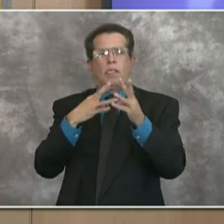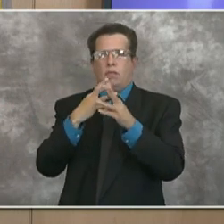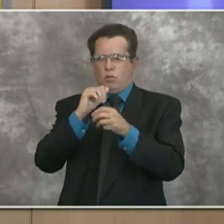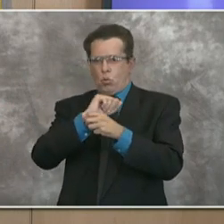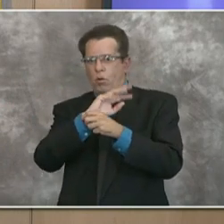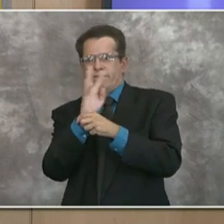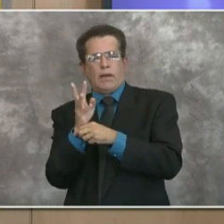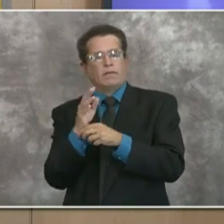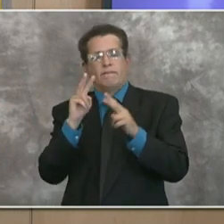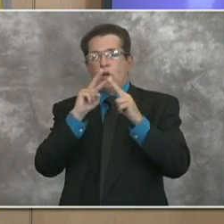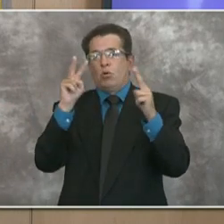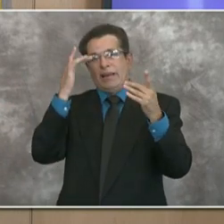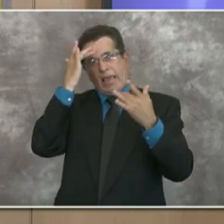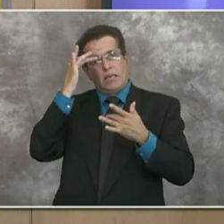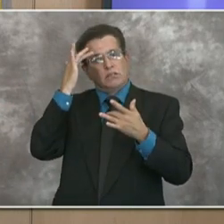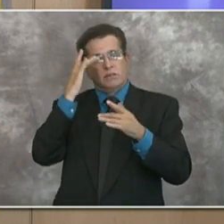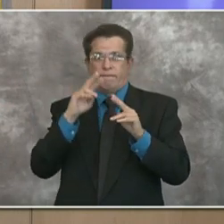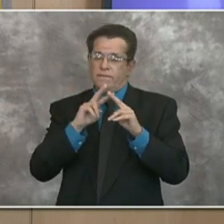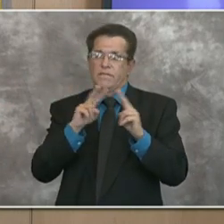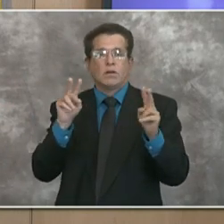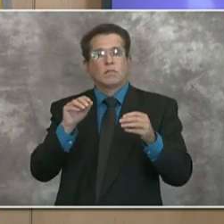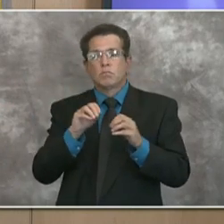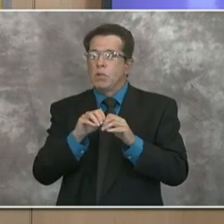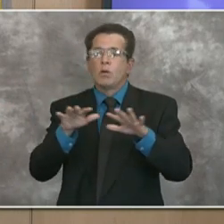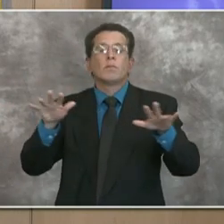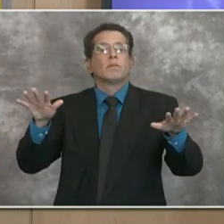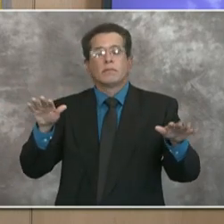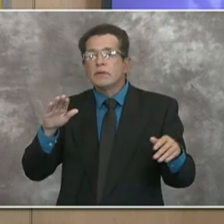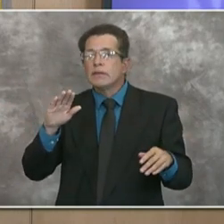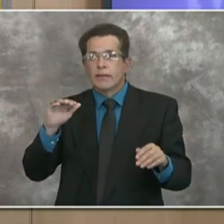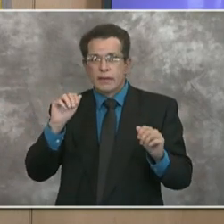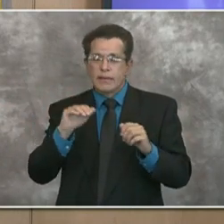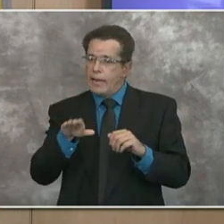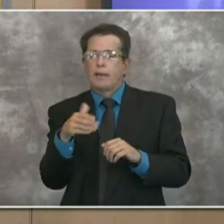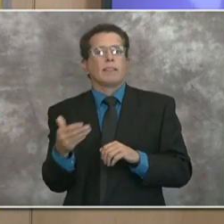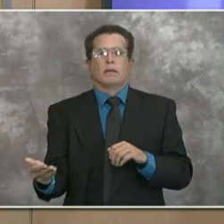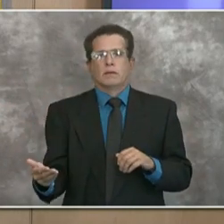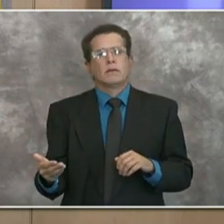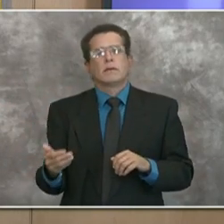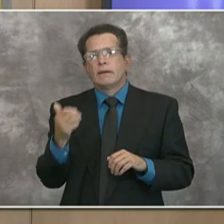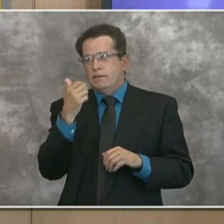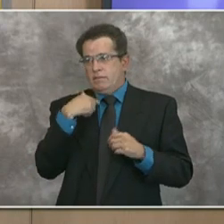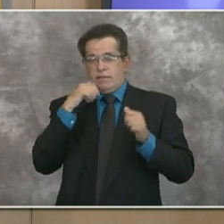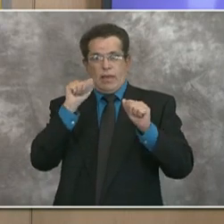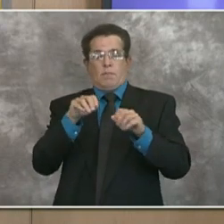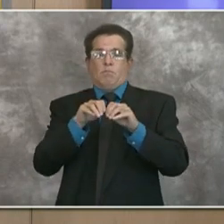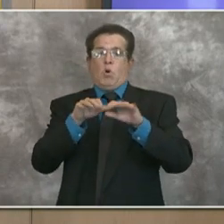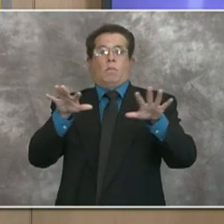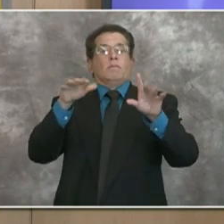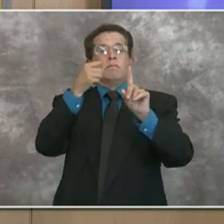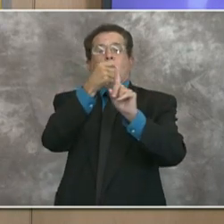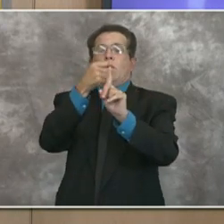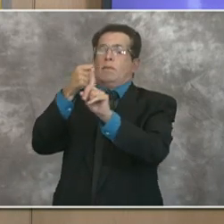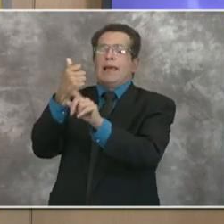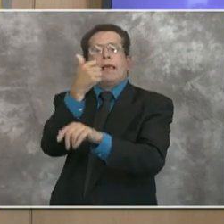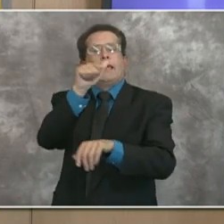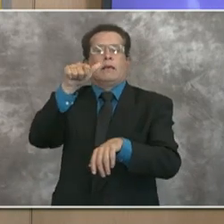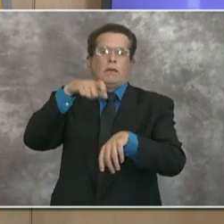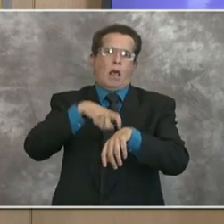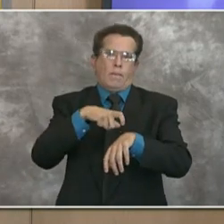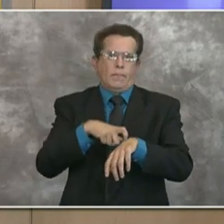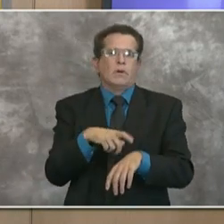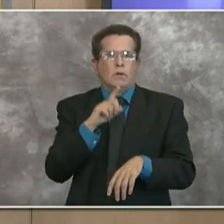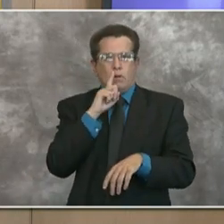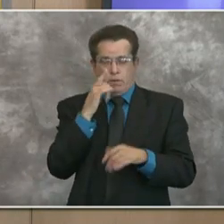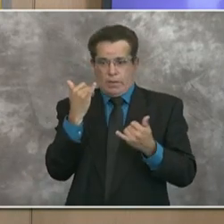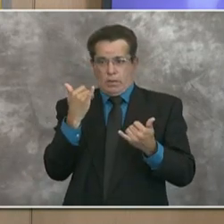is just as contagious, just as deadly, can have just as big of an impact at any single point. And so what we're counting on as we begin